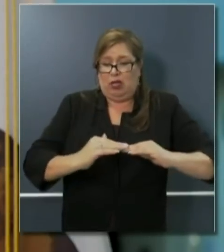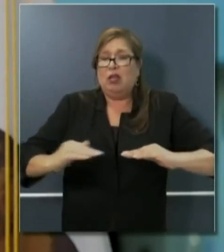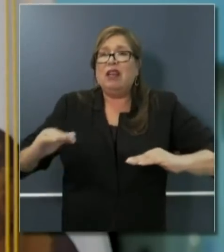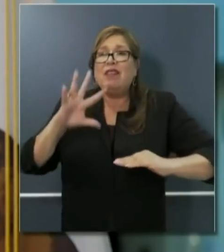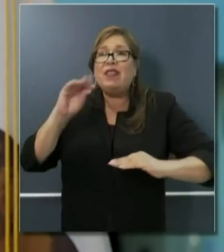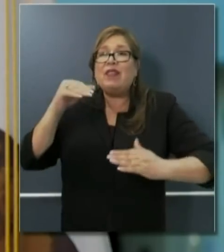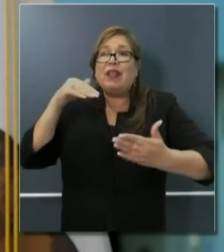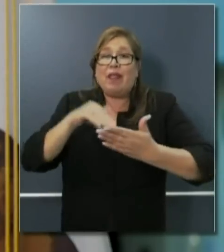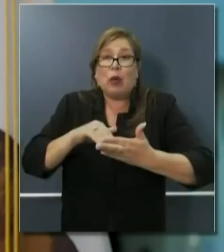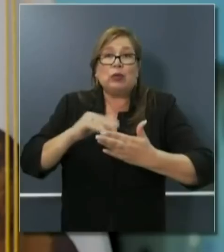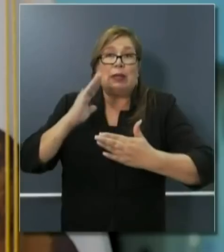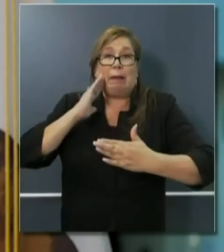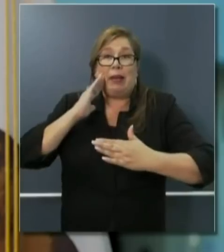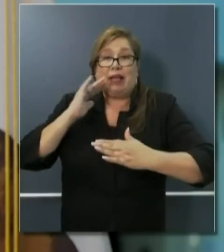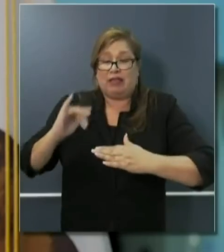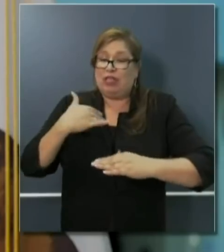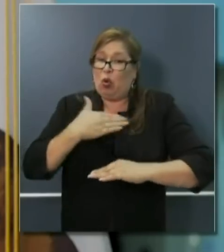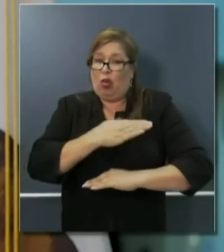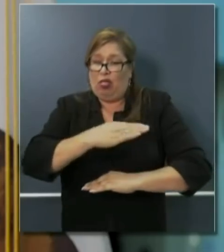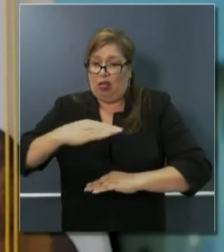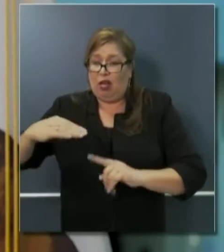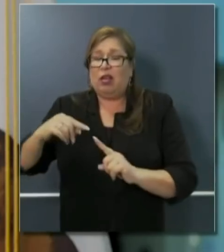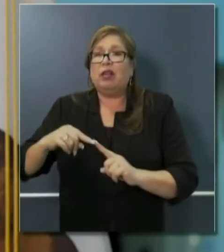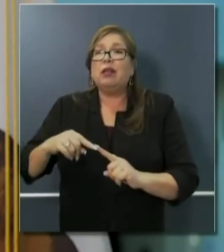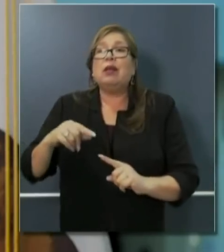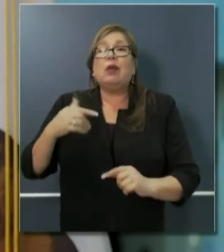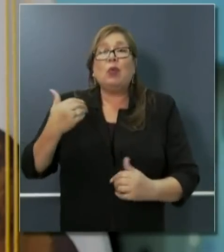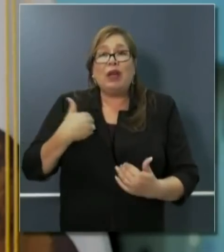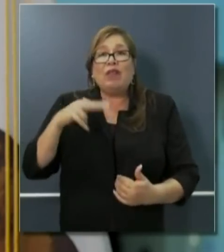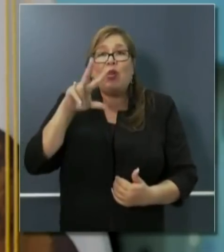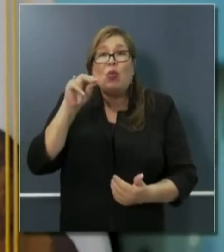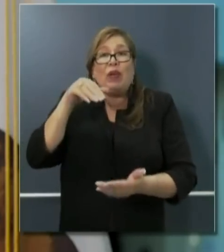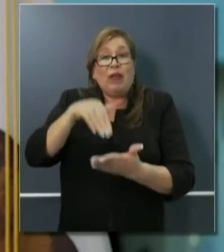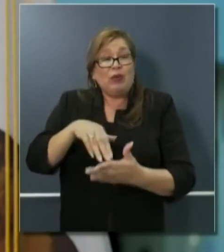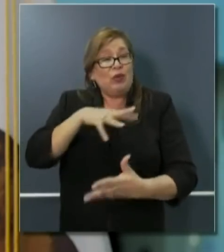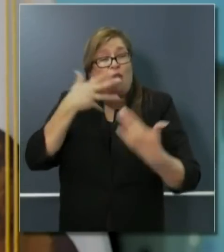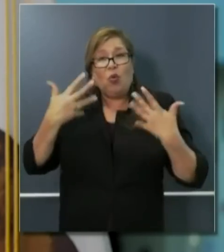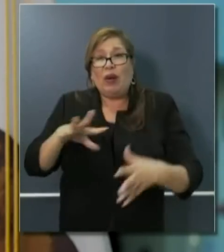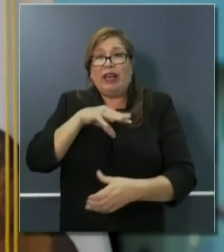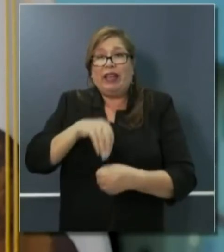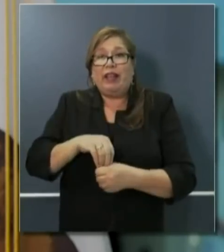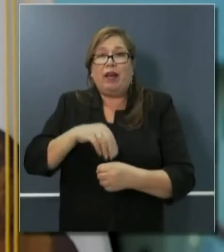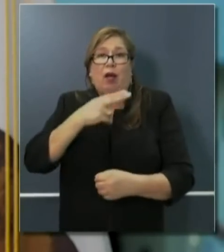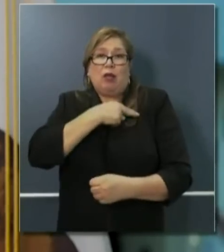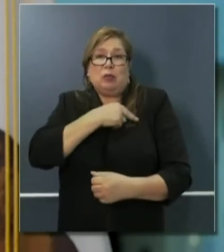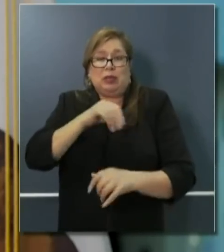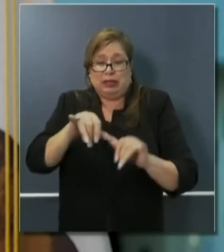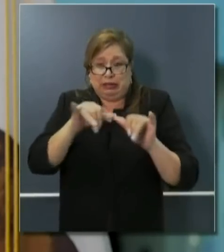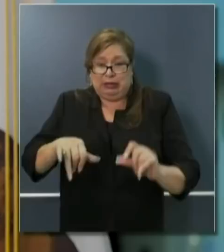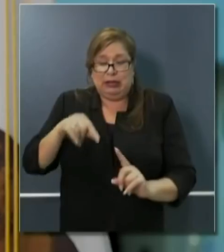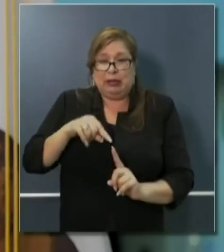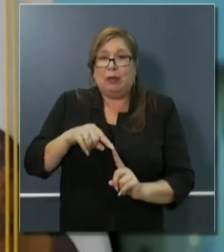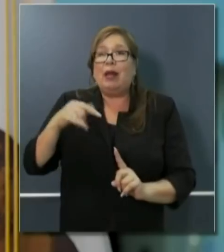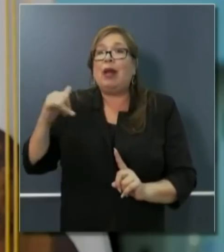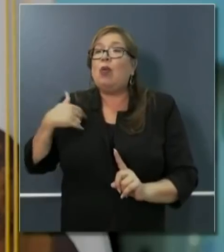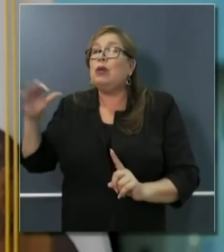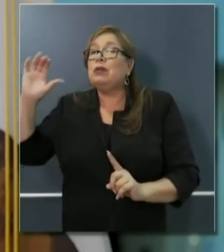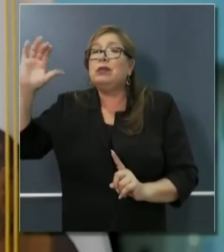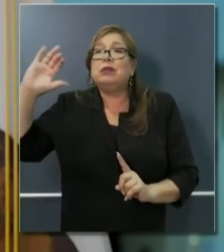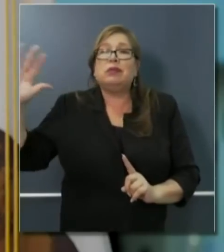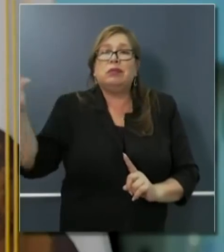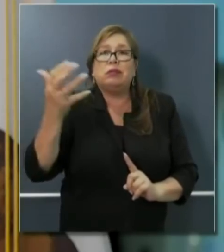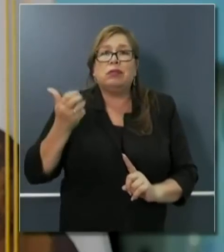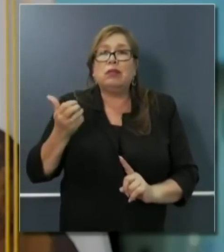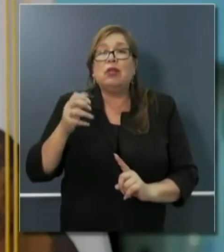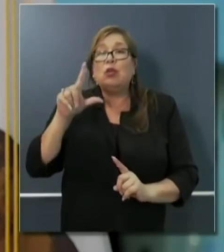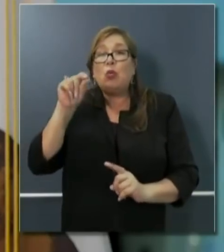again, 30,000 coming from within the hospital system, 20,000 beds that we're procuring, by the way, including Sleep Train